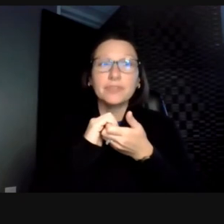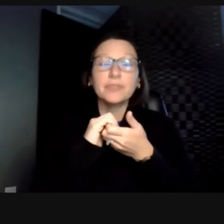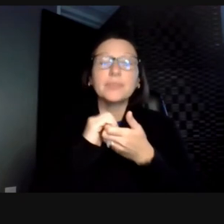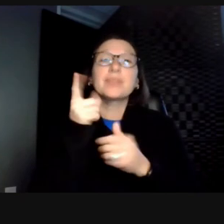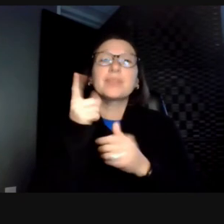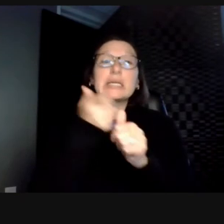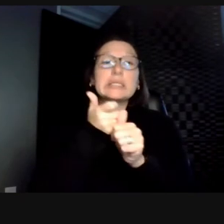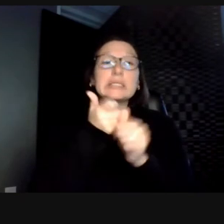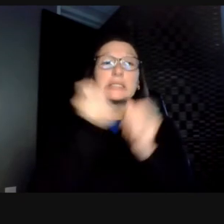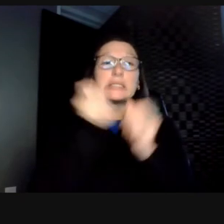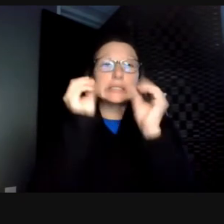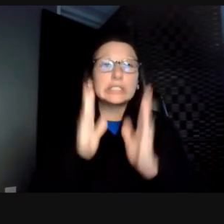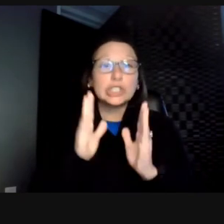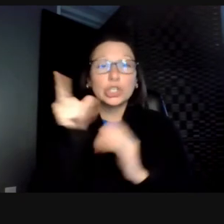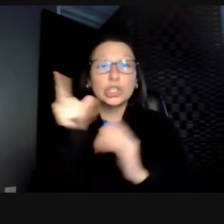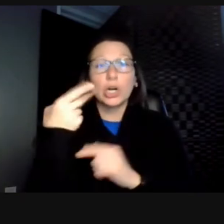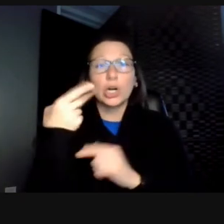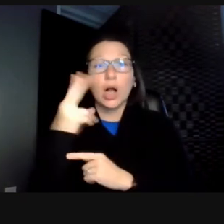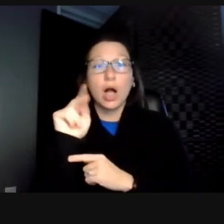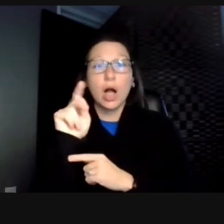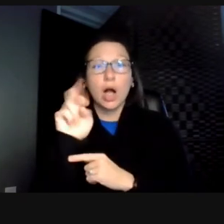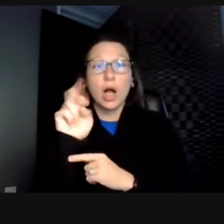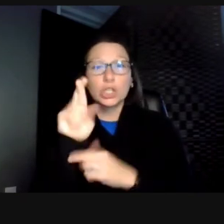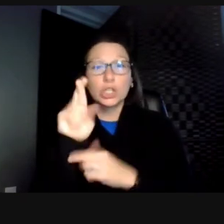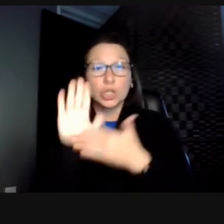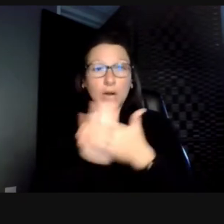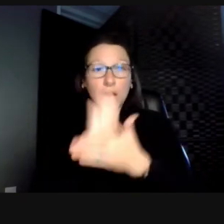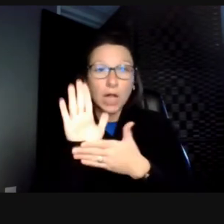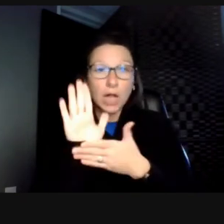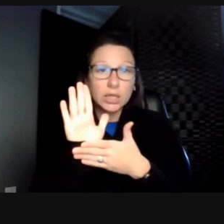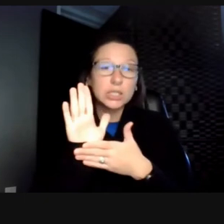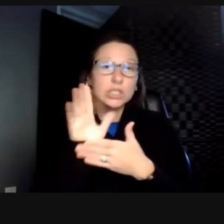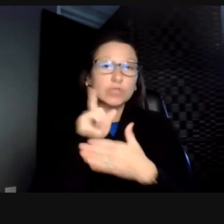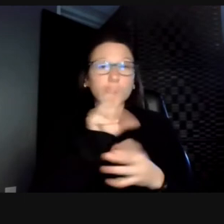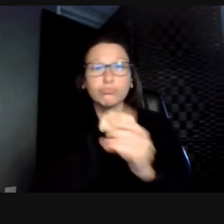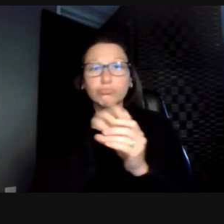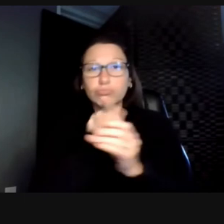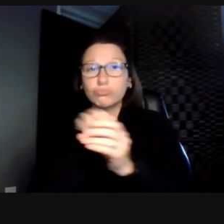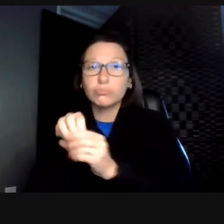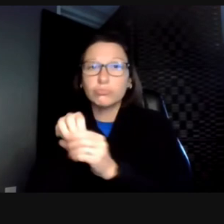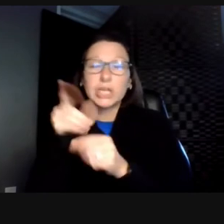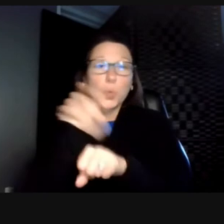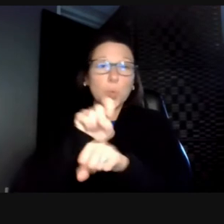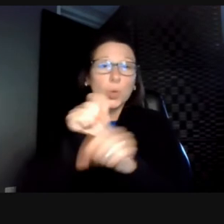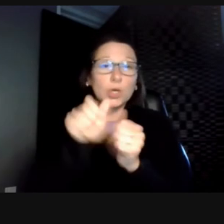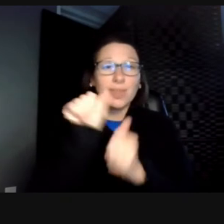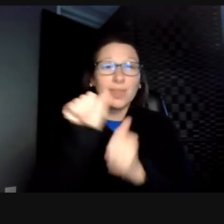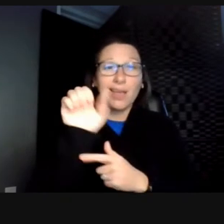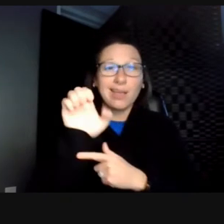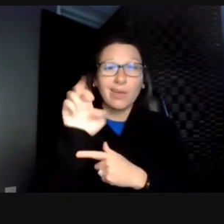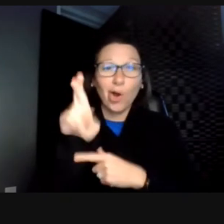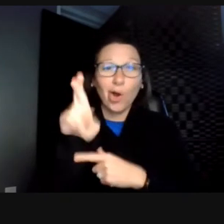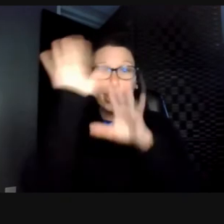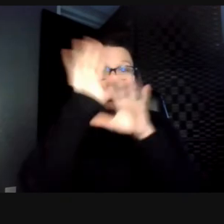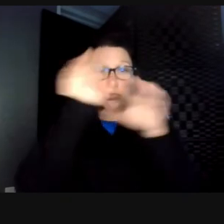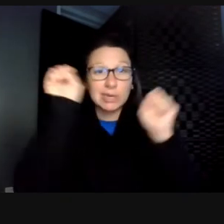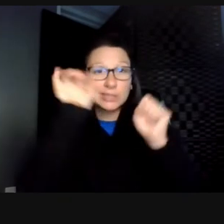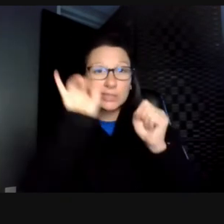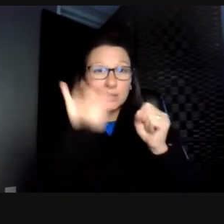Hunter College, and he wears many hats, works with AER, president of that chapter.